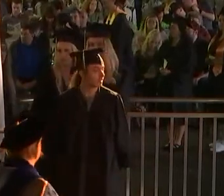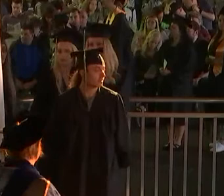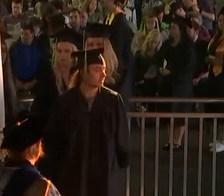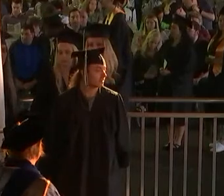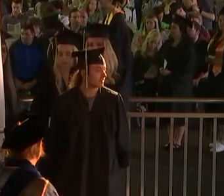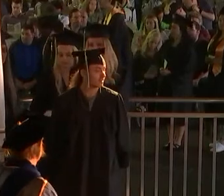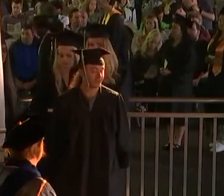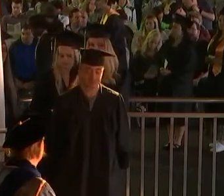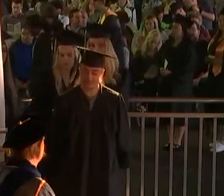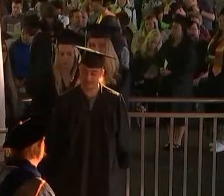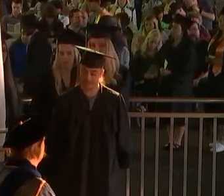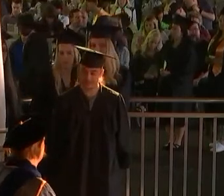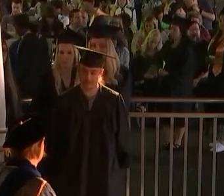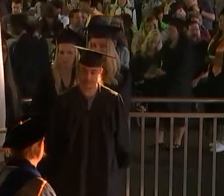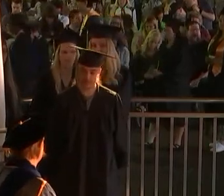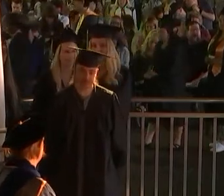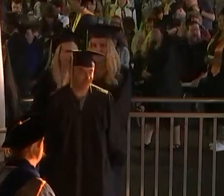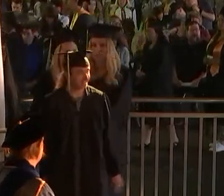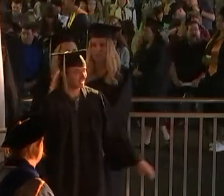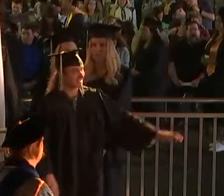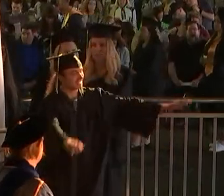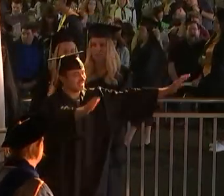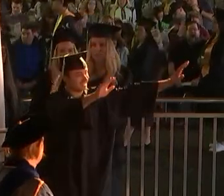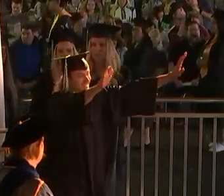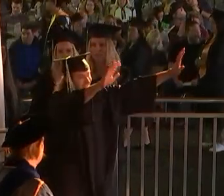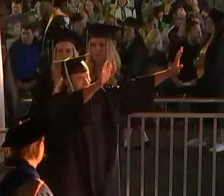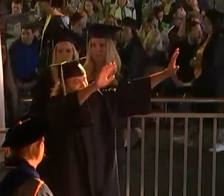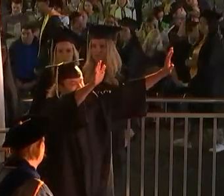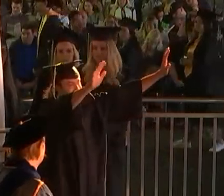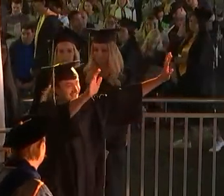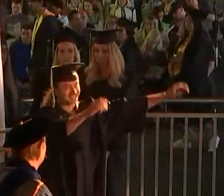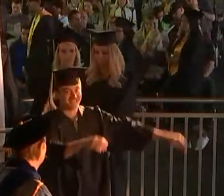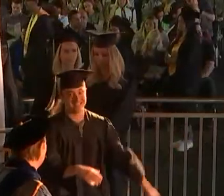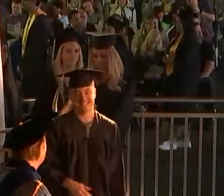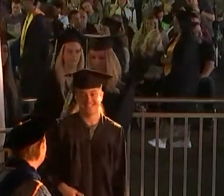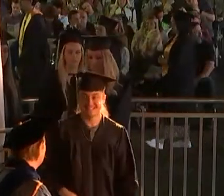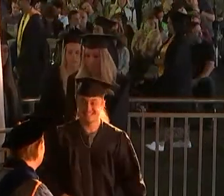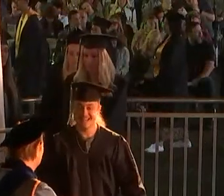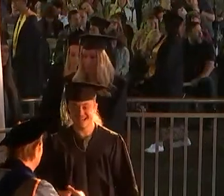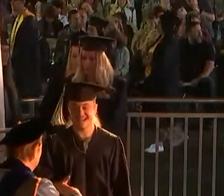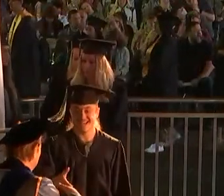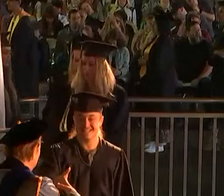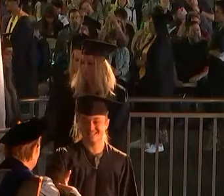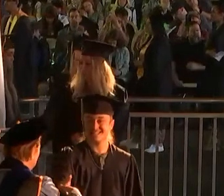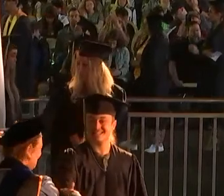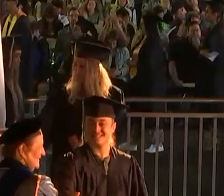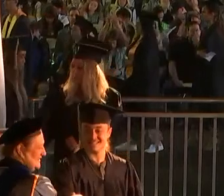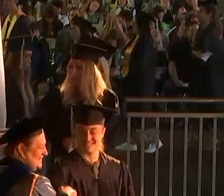Shane Mark Caldera Paul, summa cum laude.